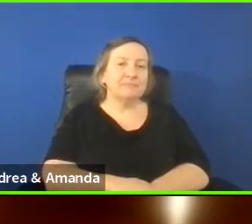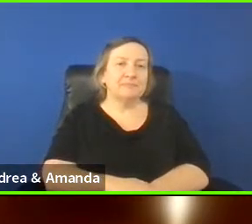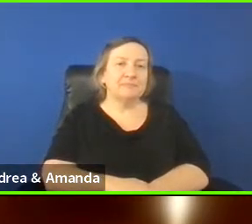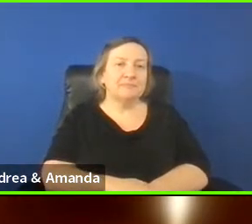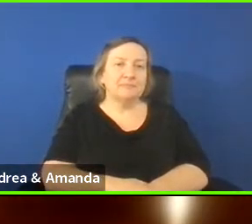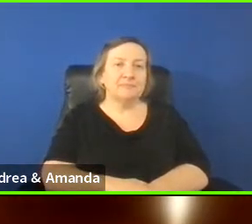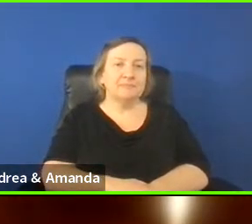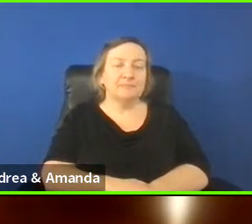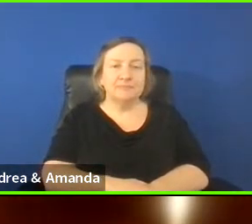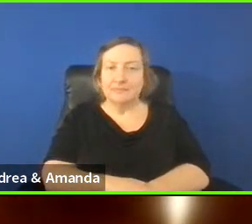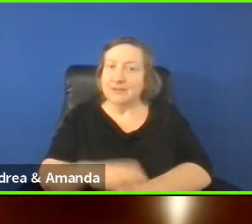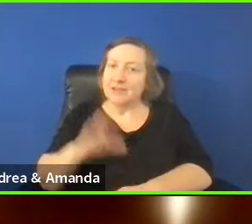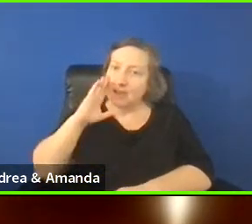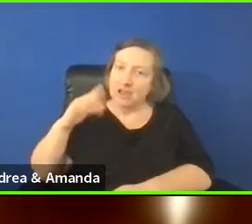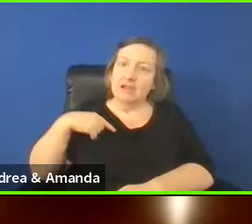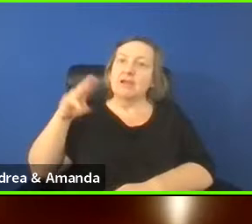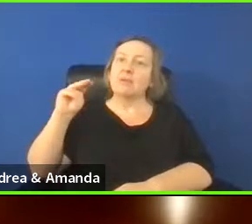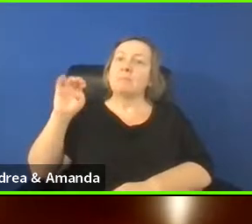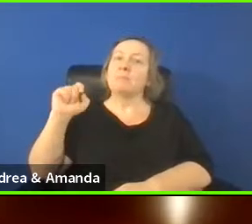Hi, this is Meg.